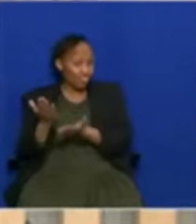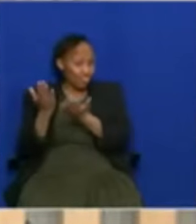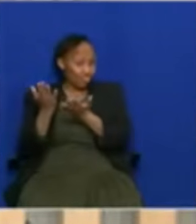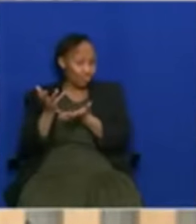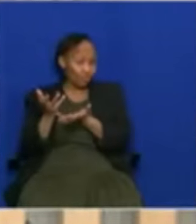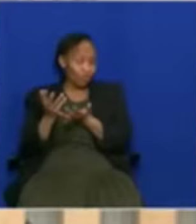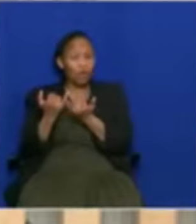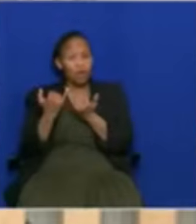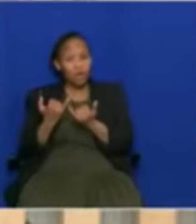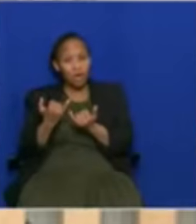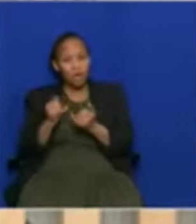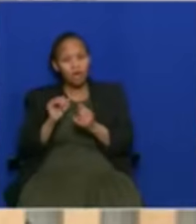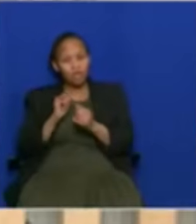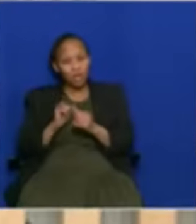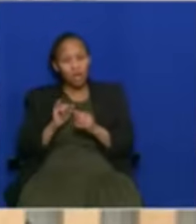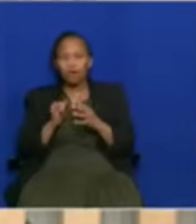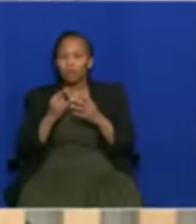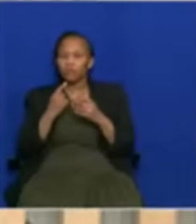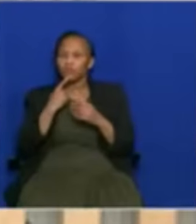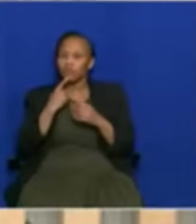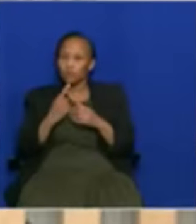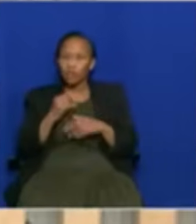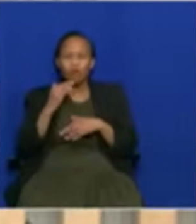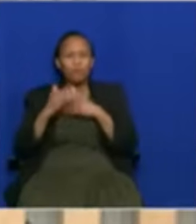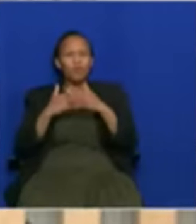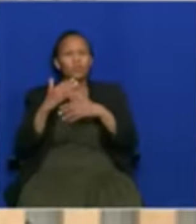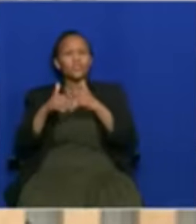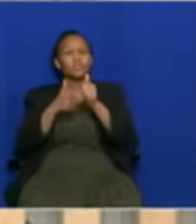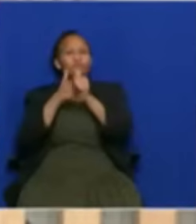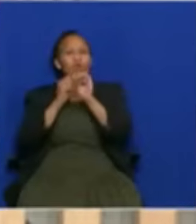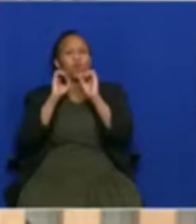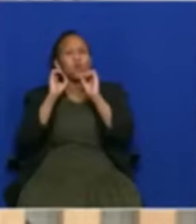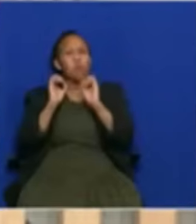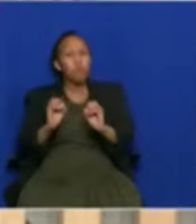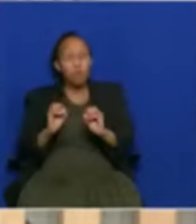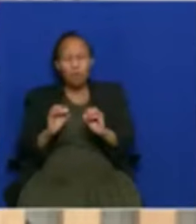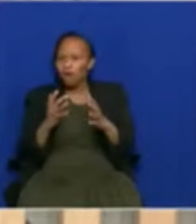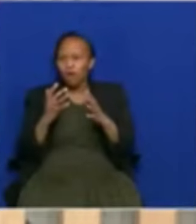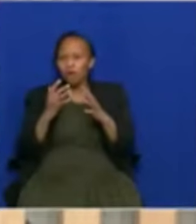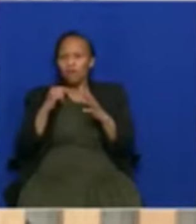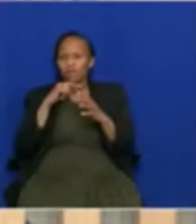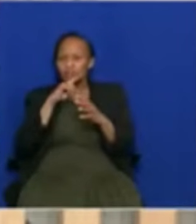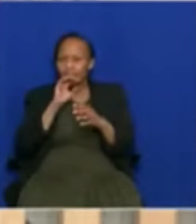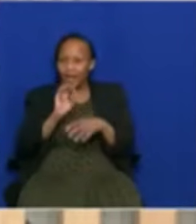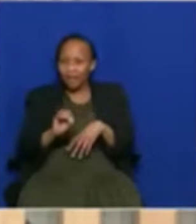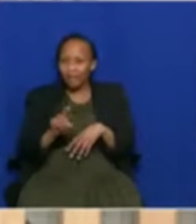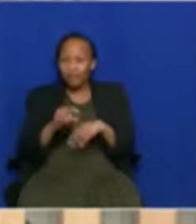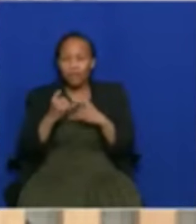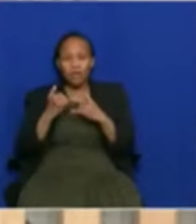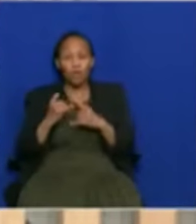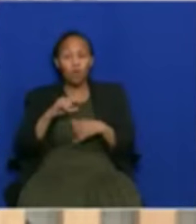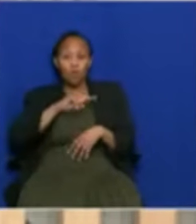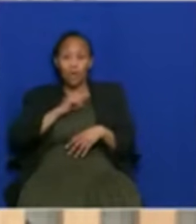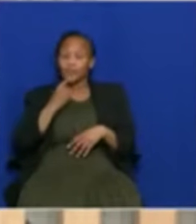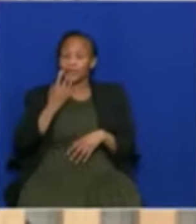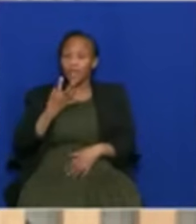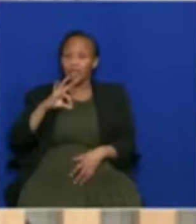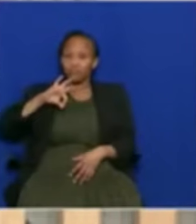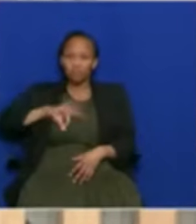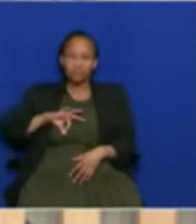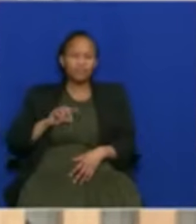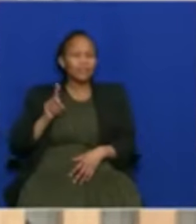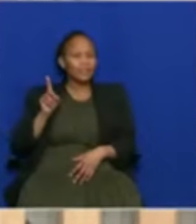promotional and security vetting processes to unduly benefit a civilian person, what would be the logical starting point